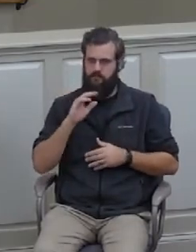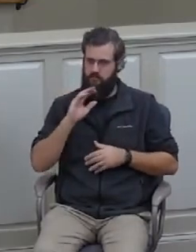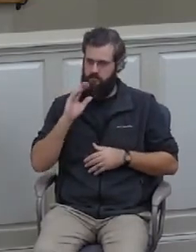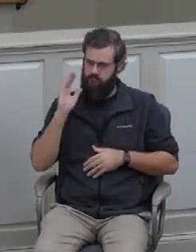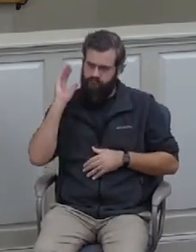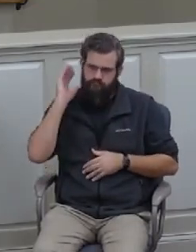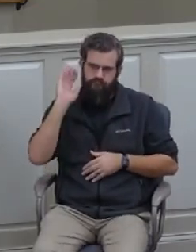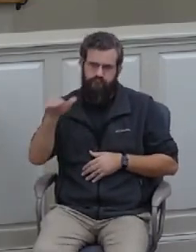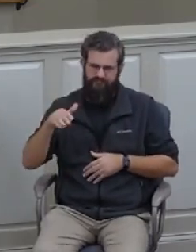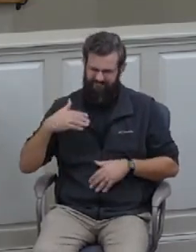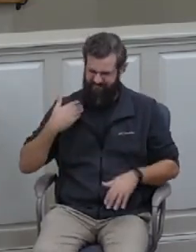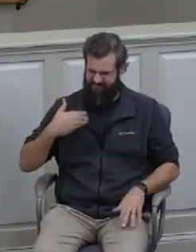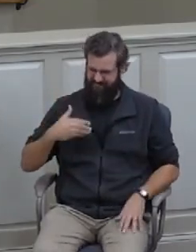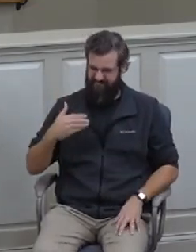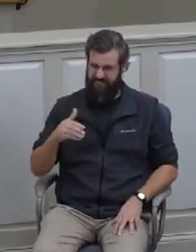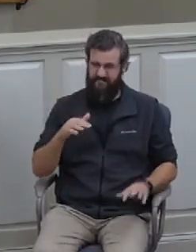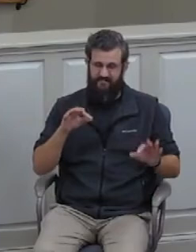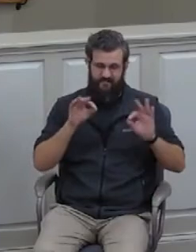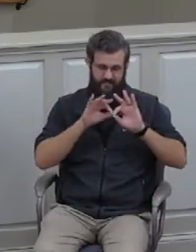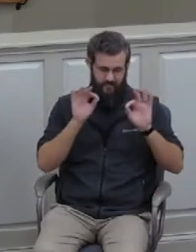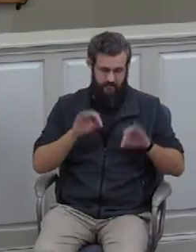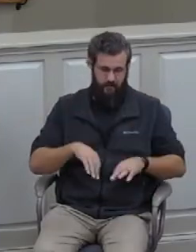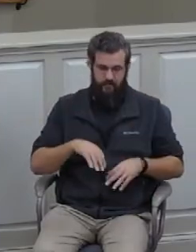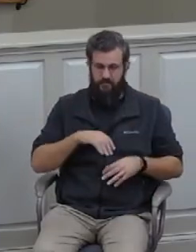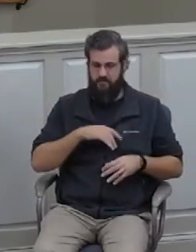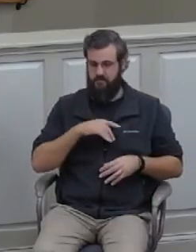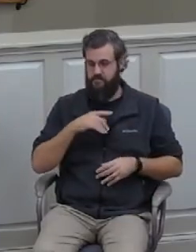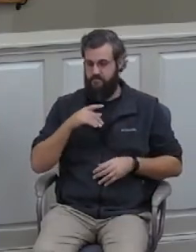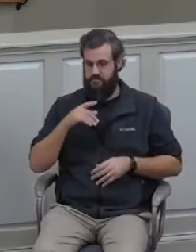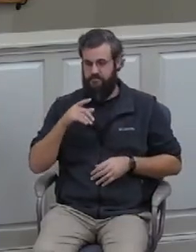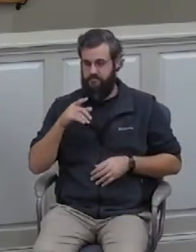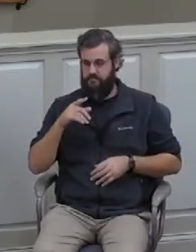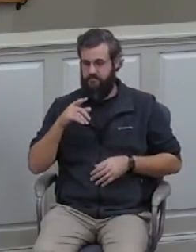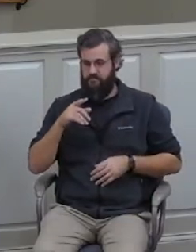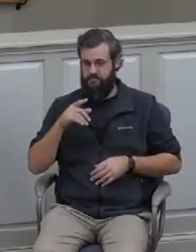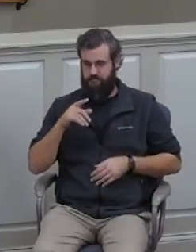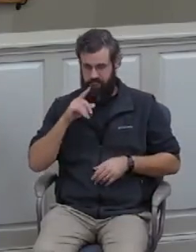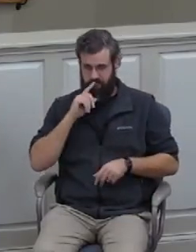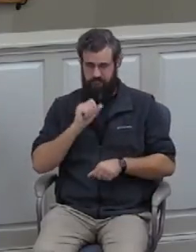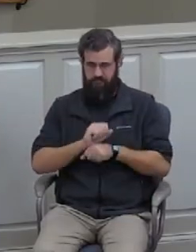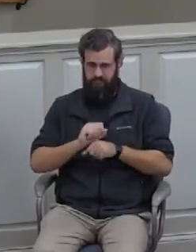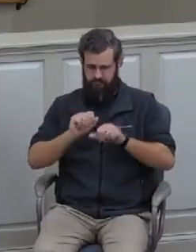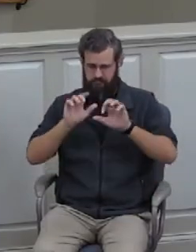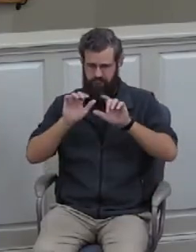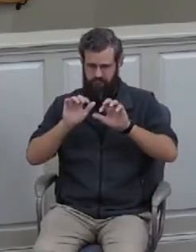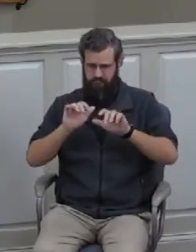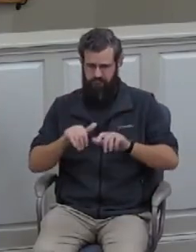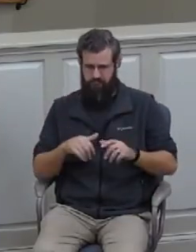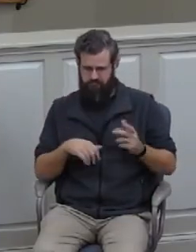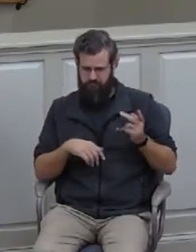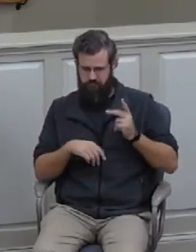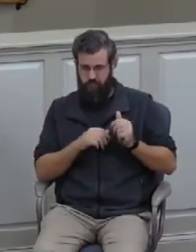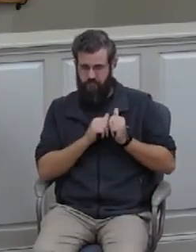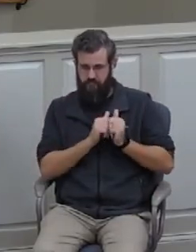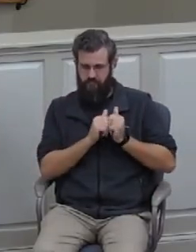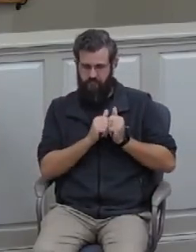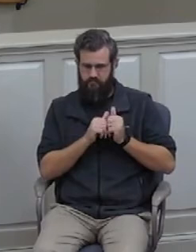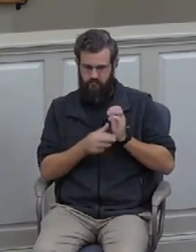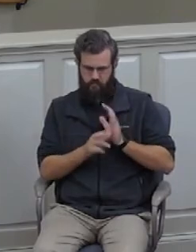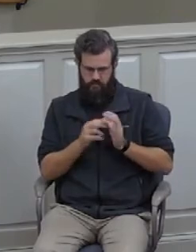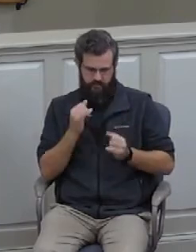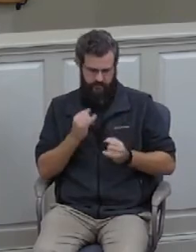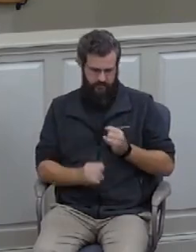it, from format to actual writing in concert with me, and to a review of the